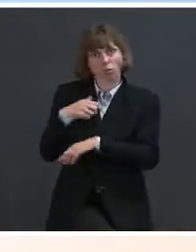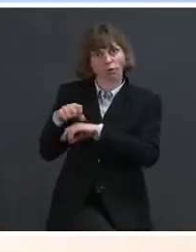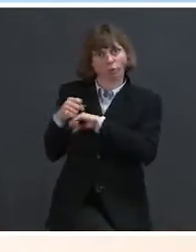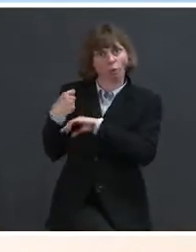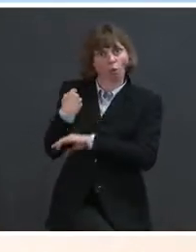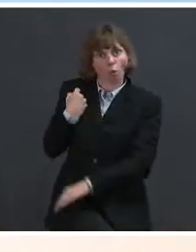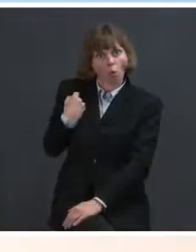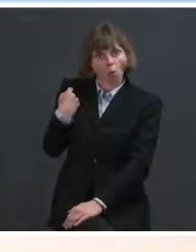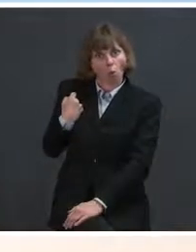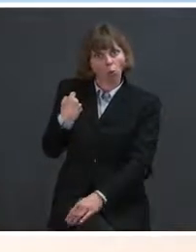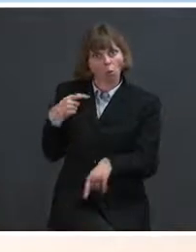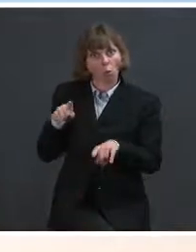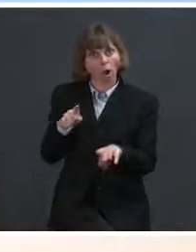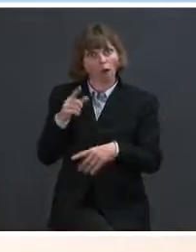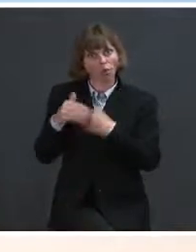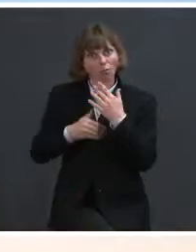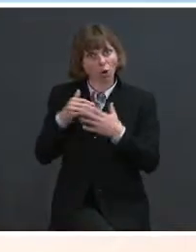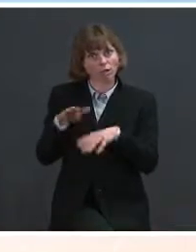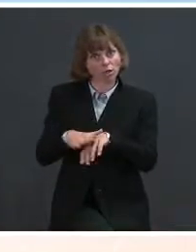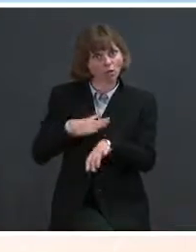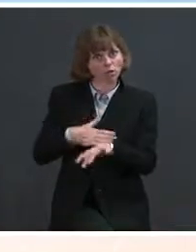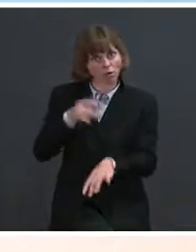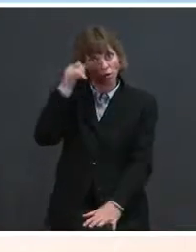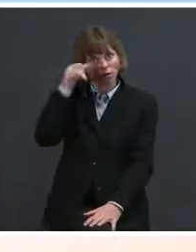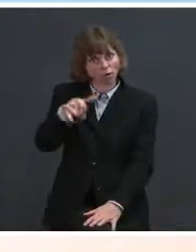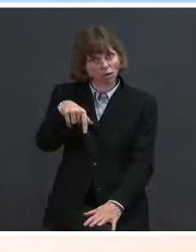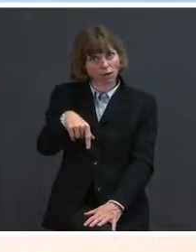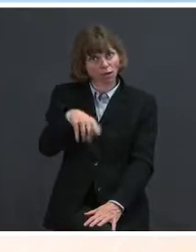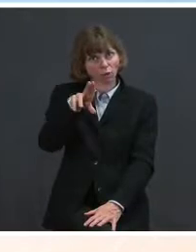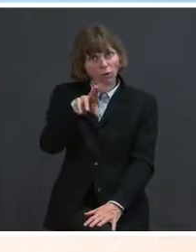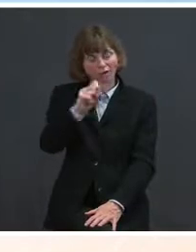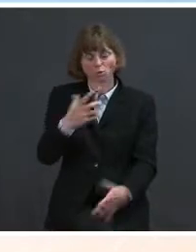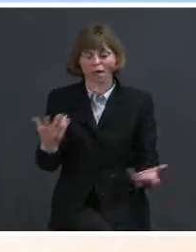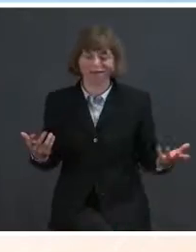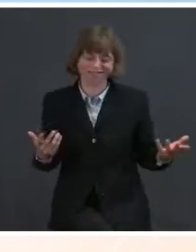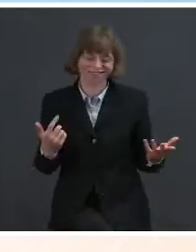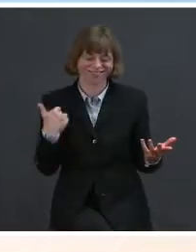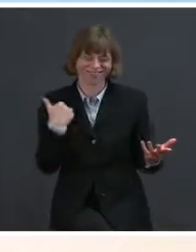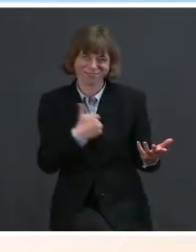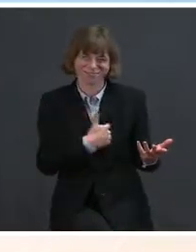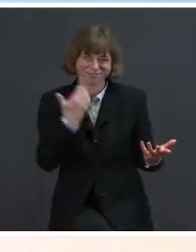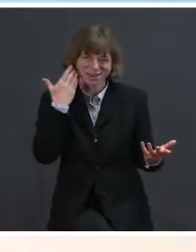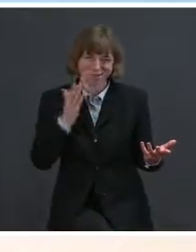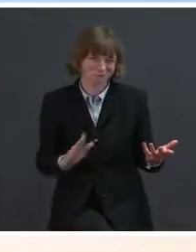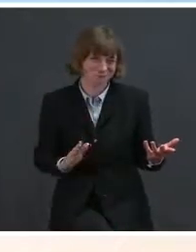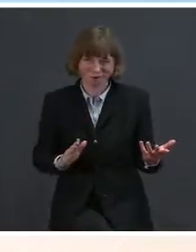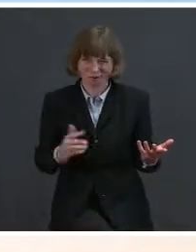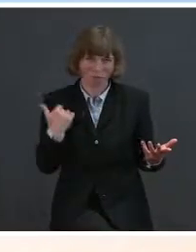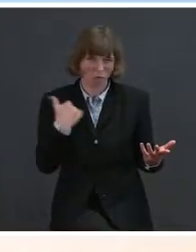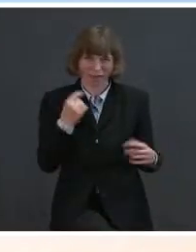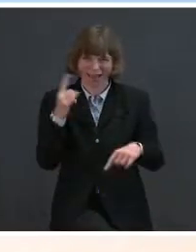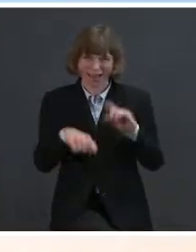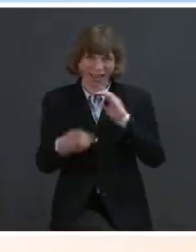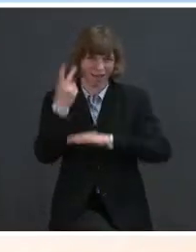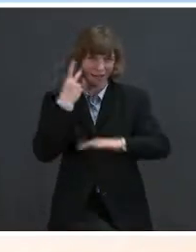States? Well, we don't know, and can't anticipate, as you know, when the process will conclude. But I think